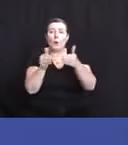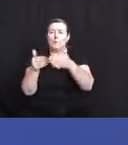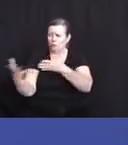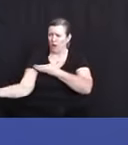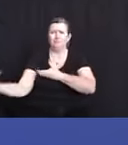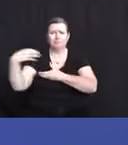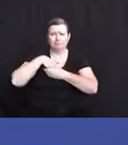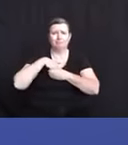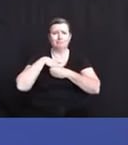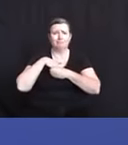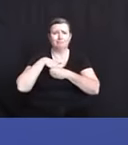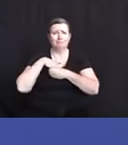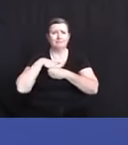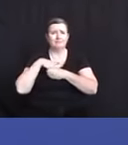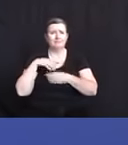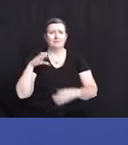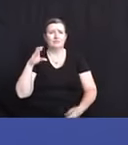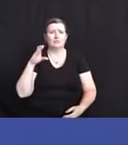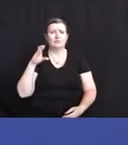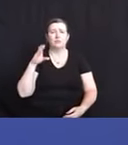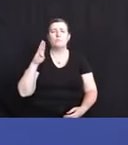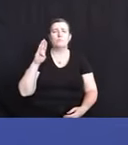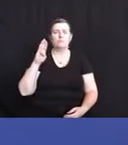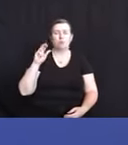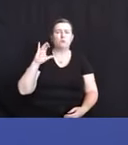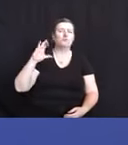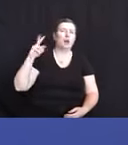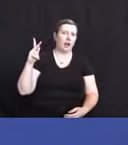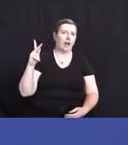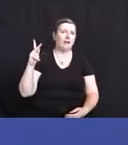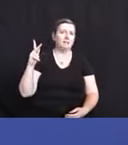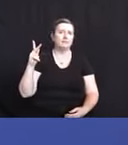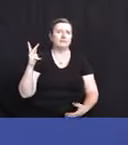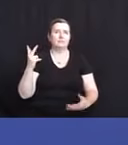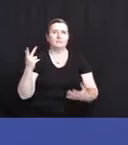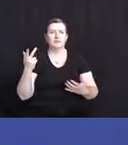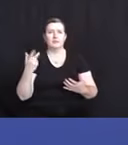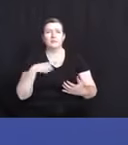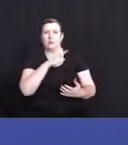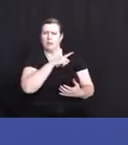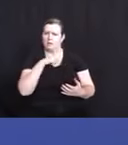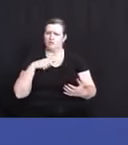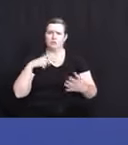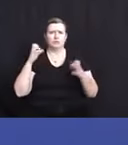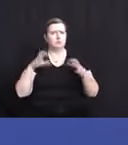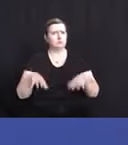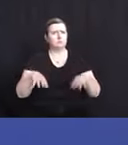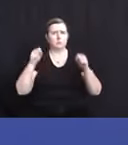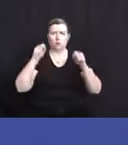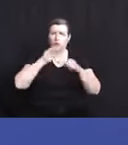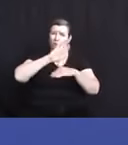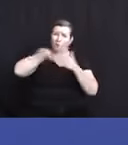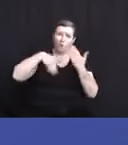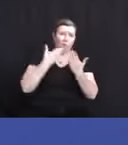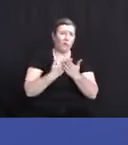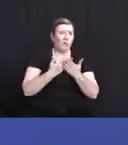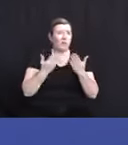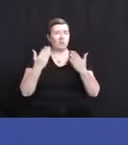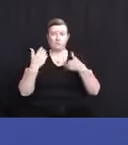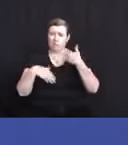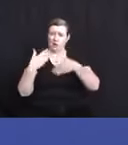Bramnick put something out talking about the fact that the legislature should be taking over this whole